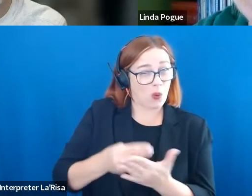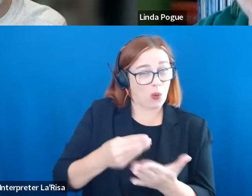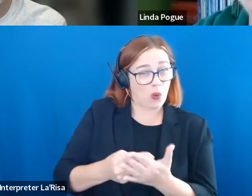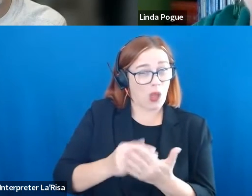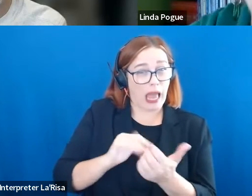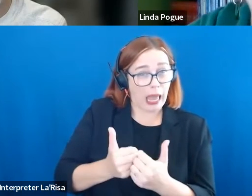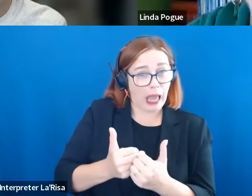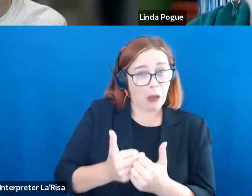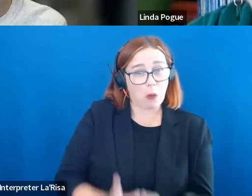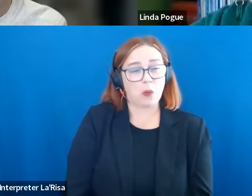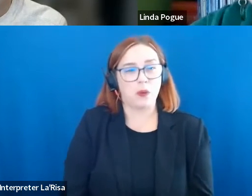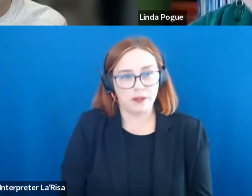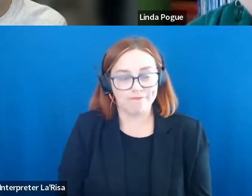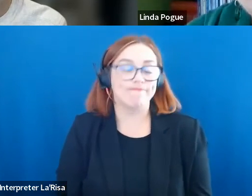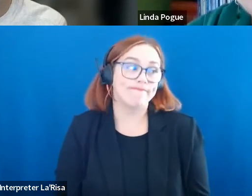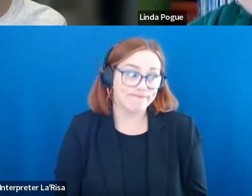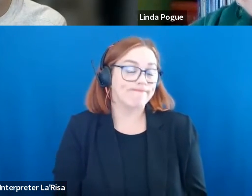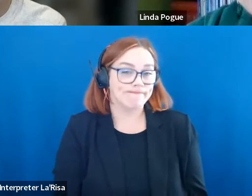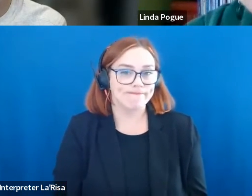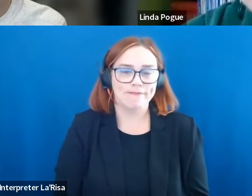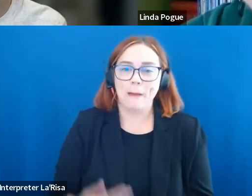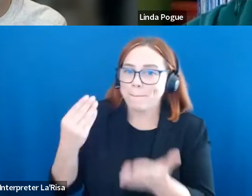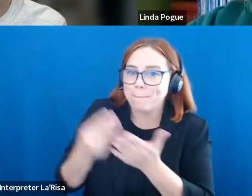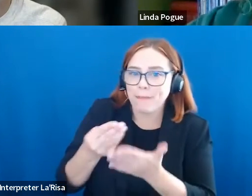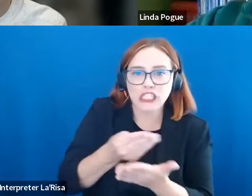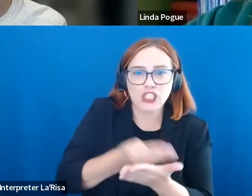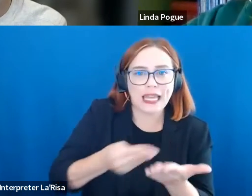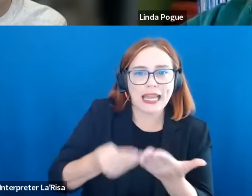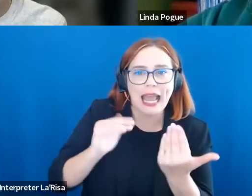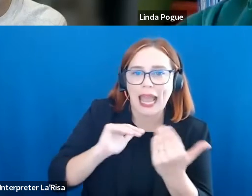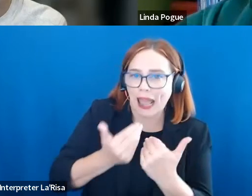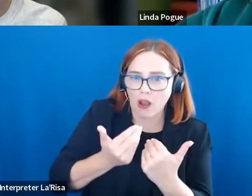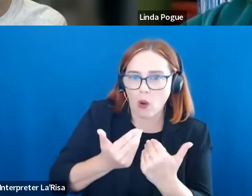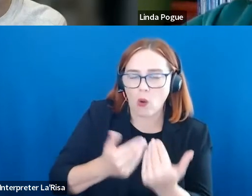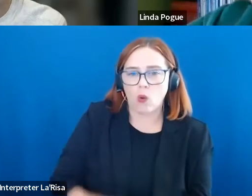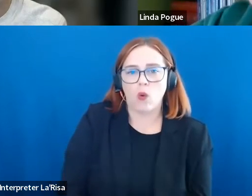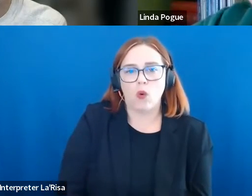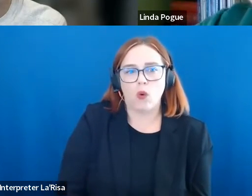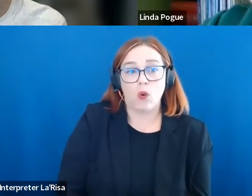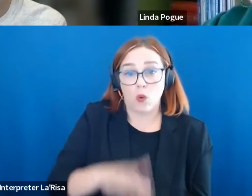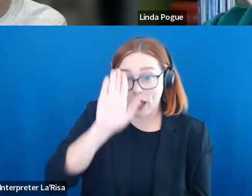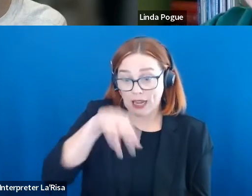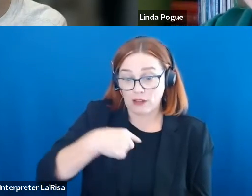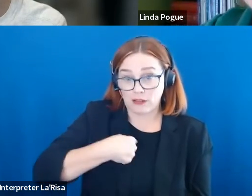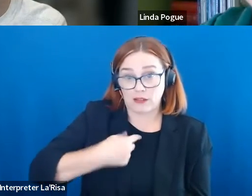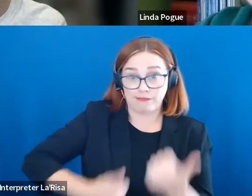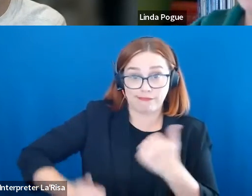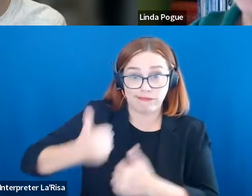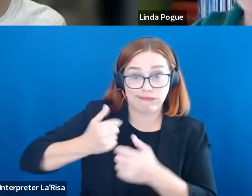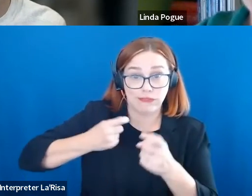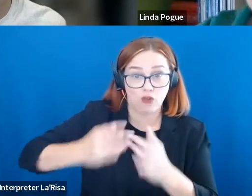Mm-hmm. There you go. How do you budget for that? I know as an executive director, it's something I have to